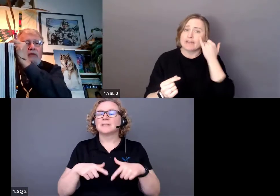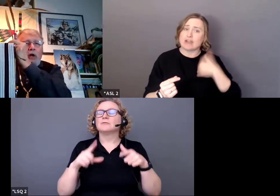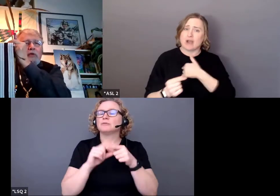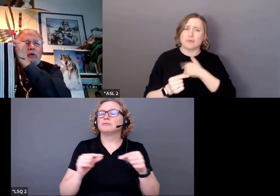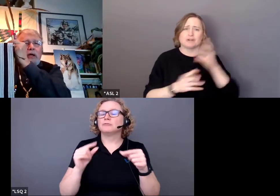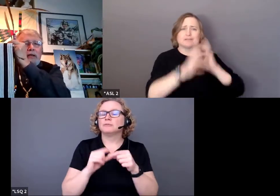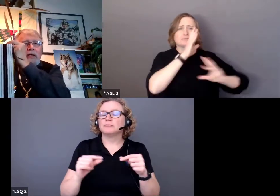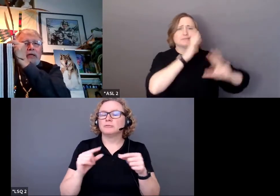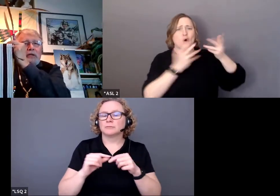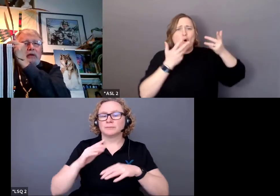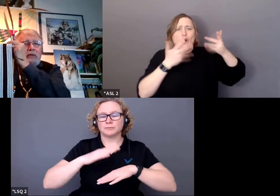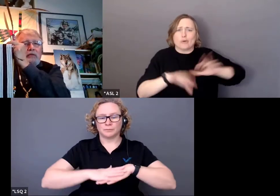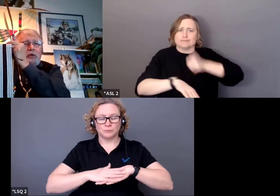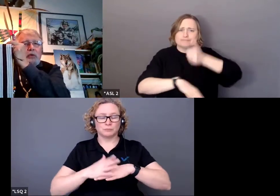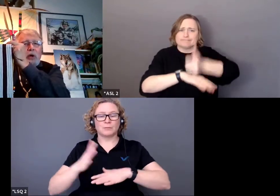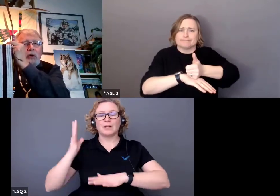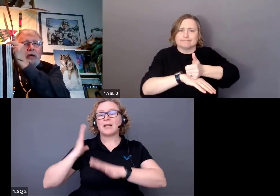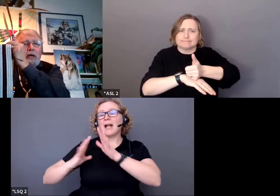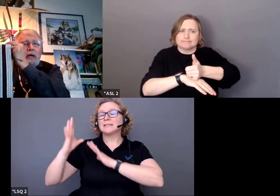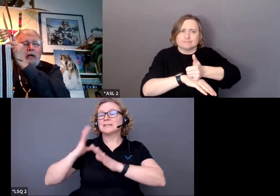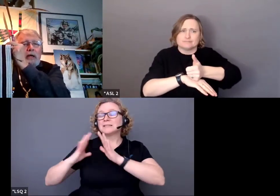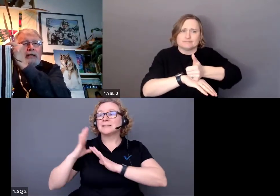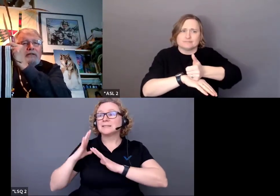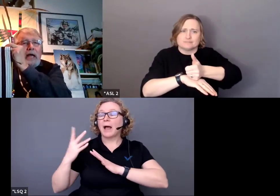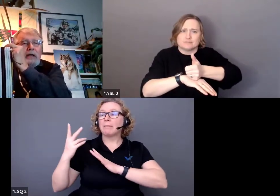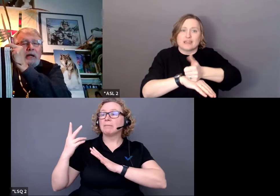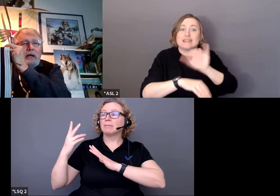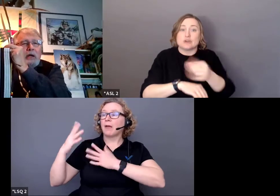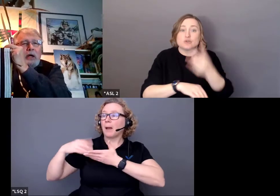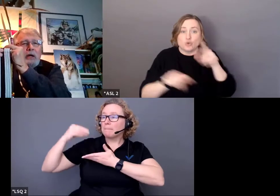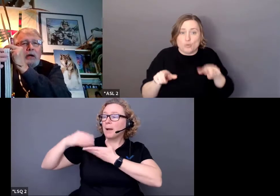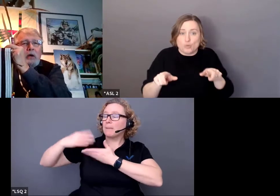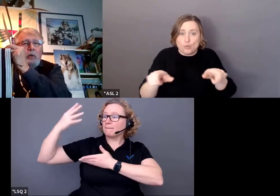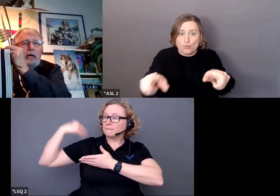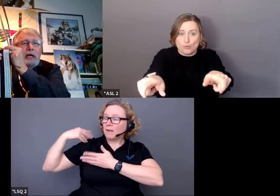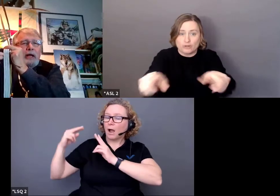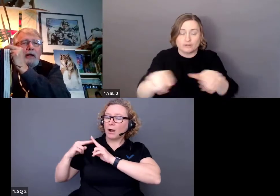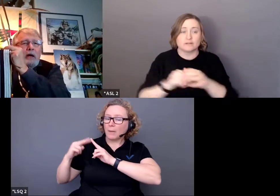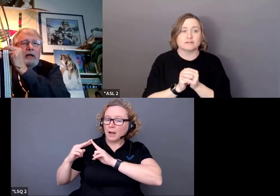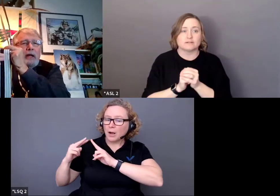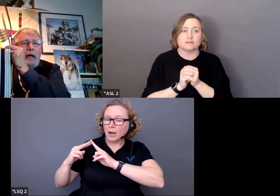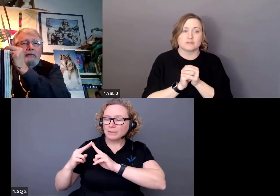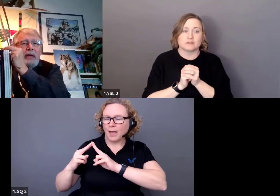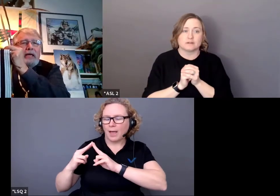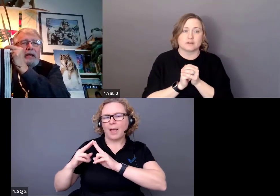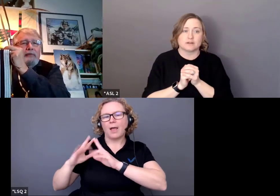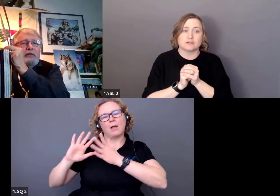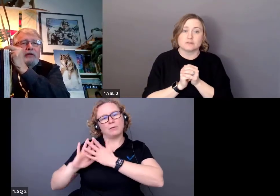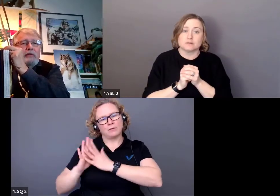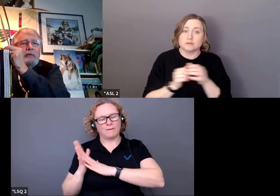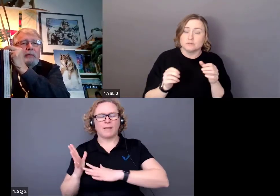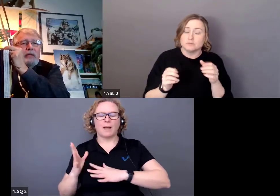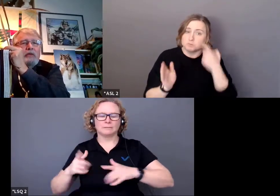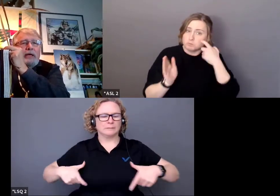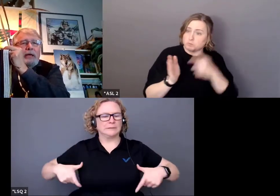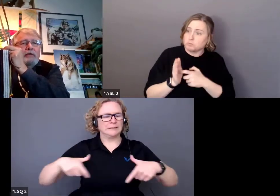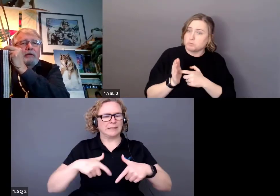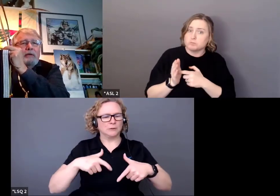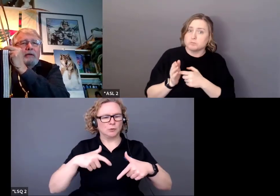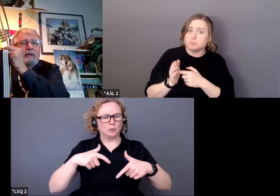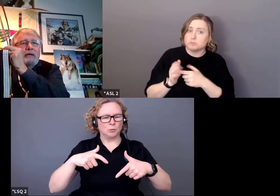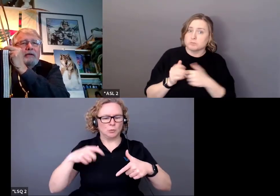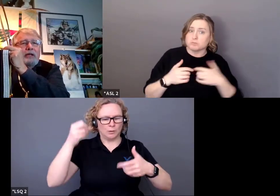this comes also out of the teachings of this two-row. It said, we have many differences